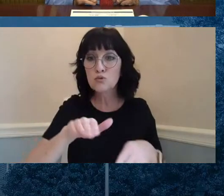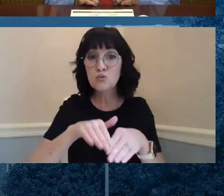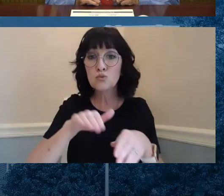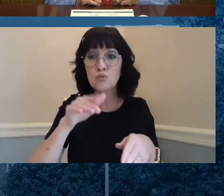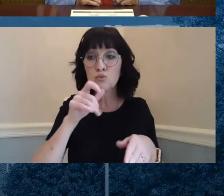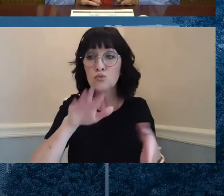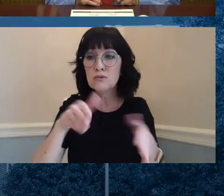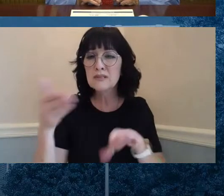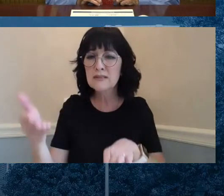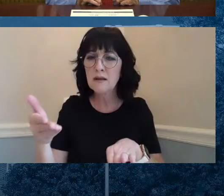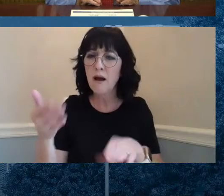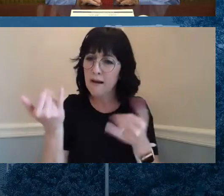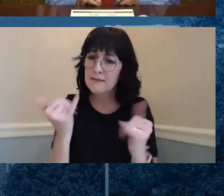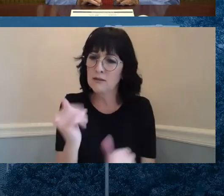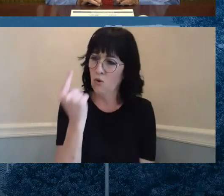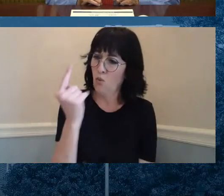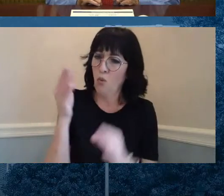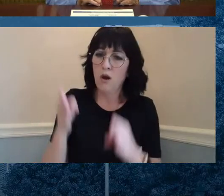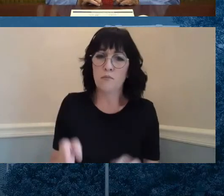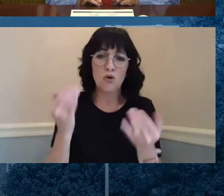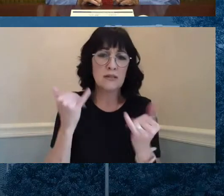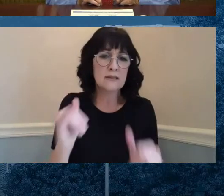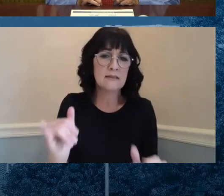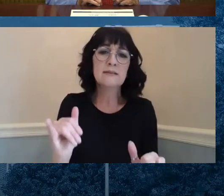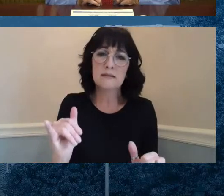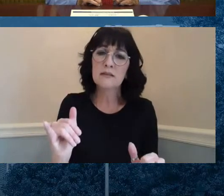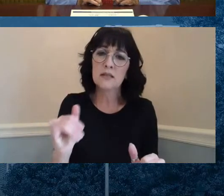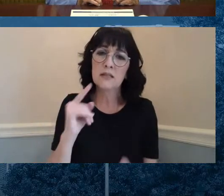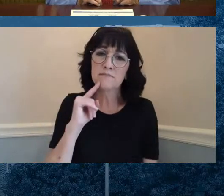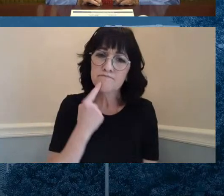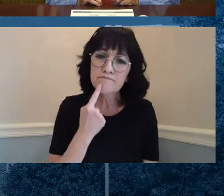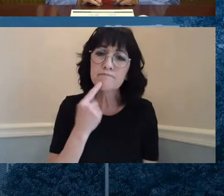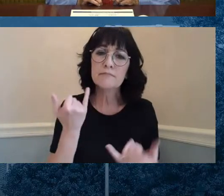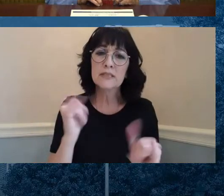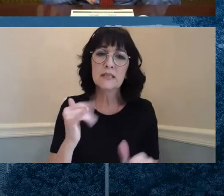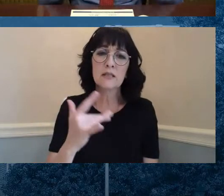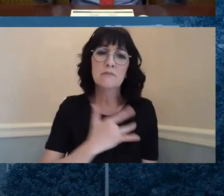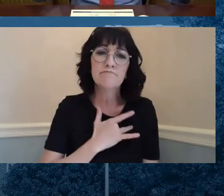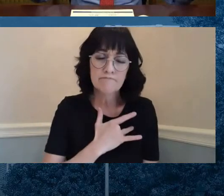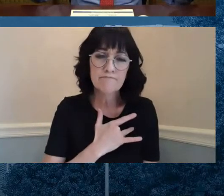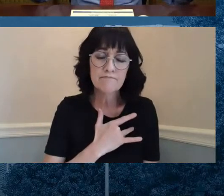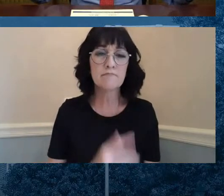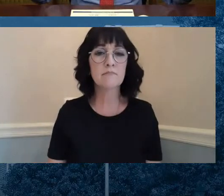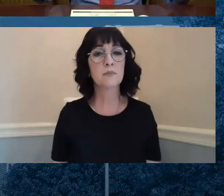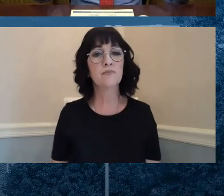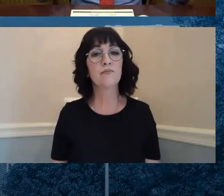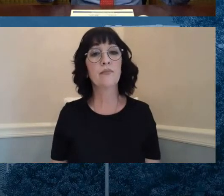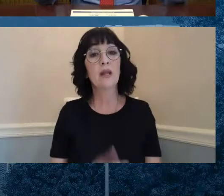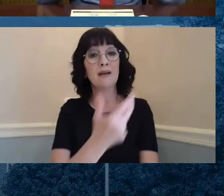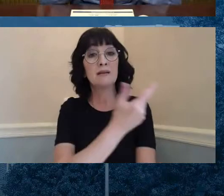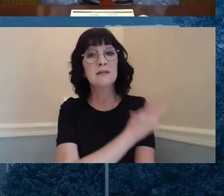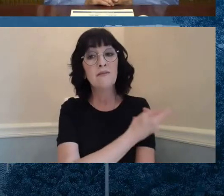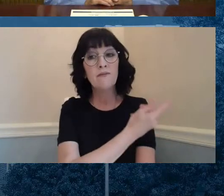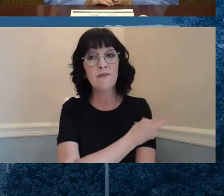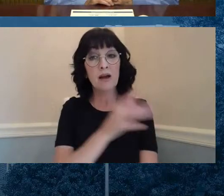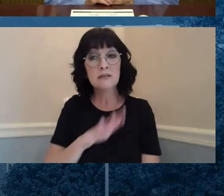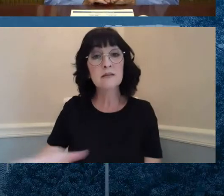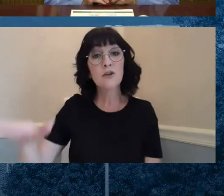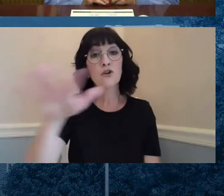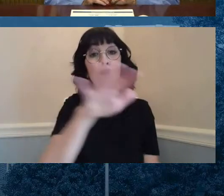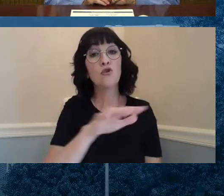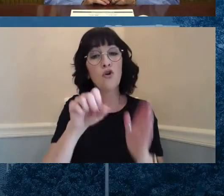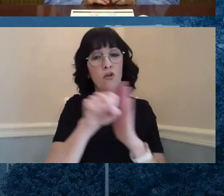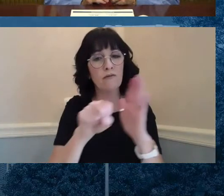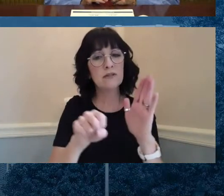update. Over 725 vaccines have been administered with partners across our state. You're going to hear from Dr.